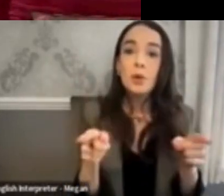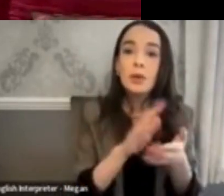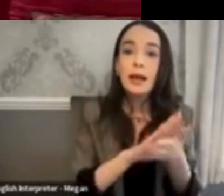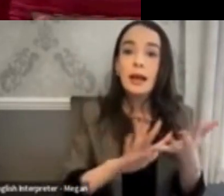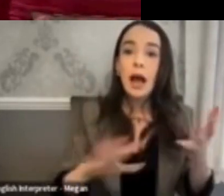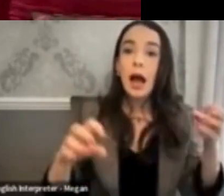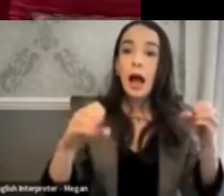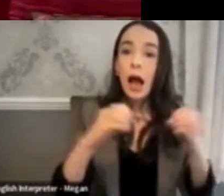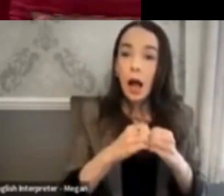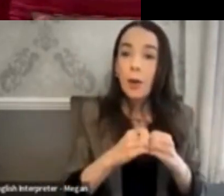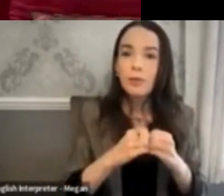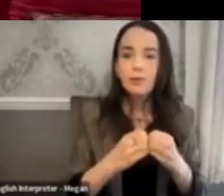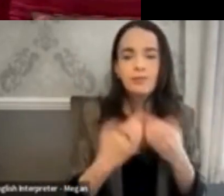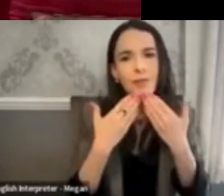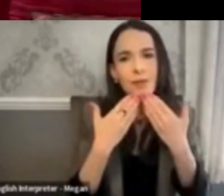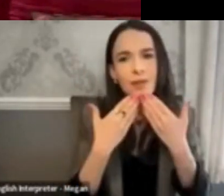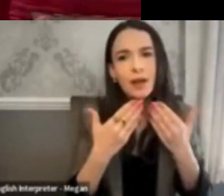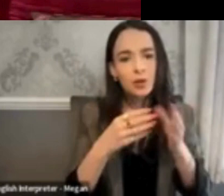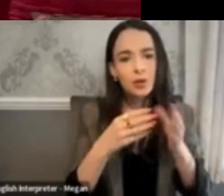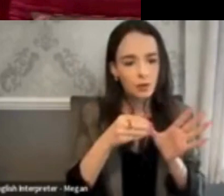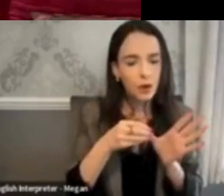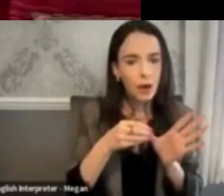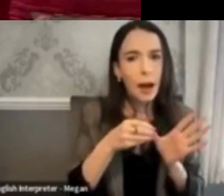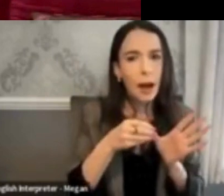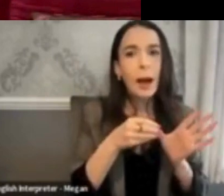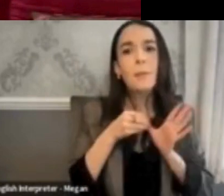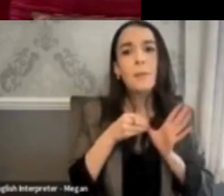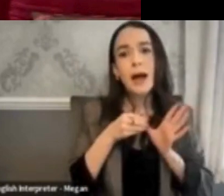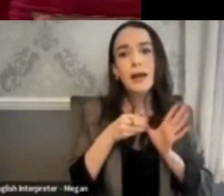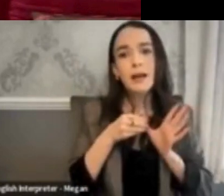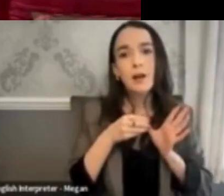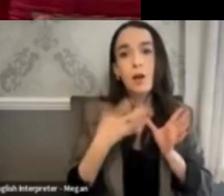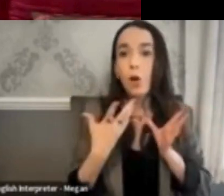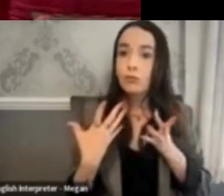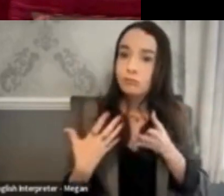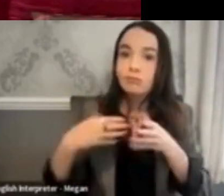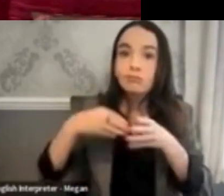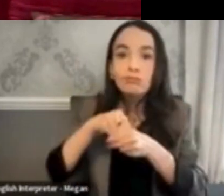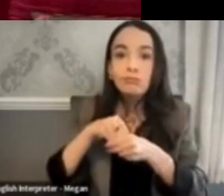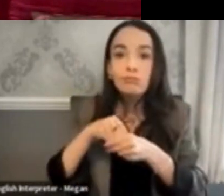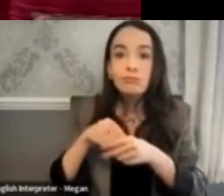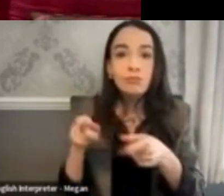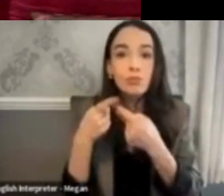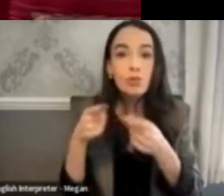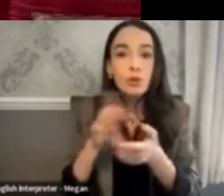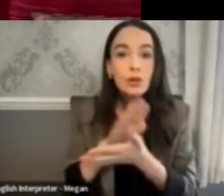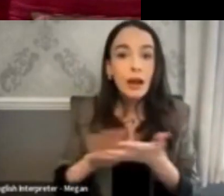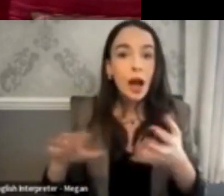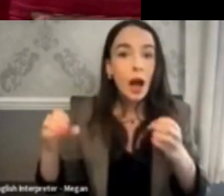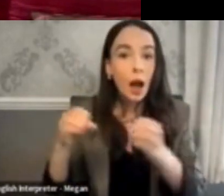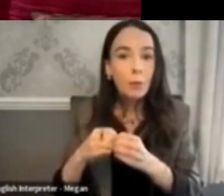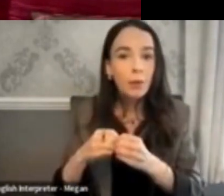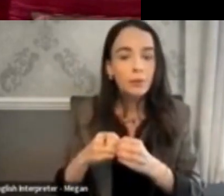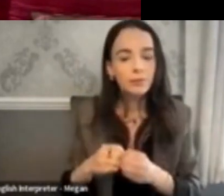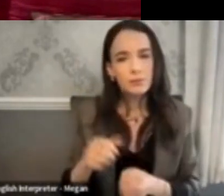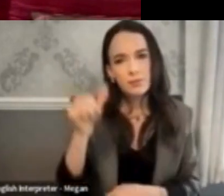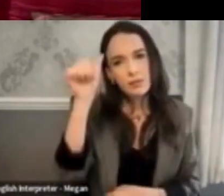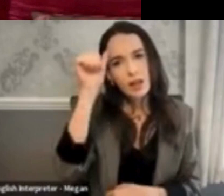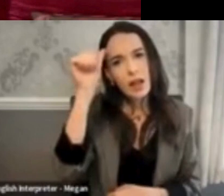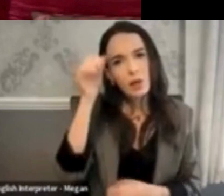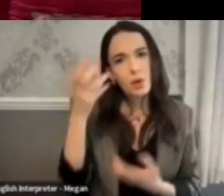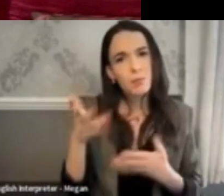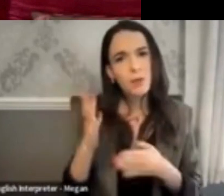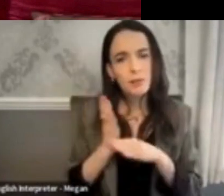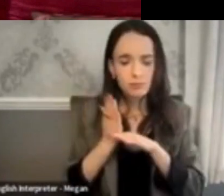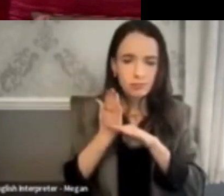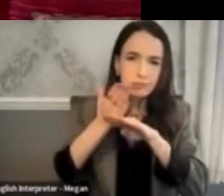applying or being part of an application to join a Music Hub. I know it's been a lot of work for you to develop